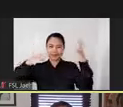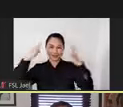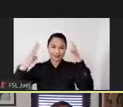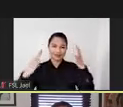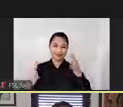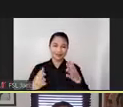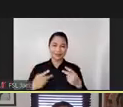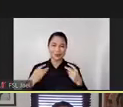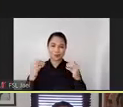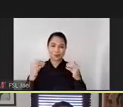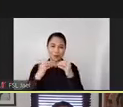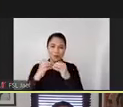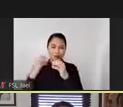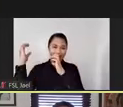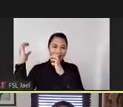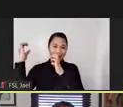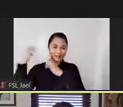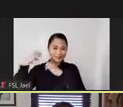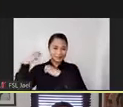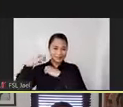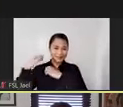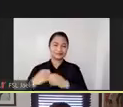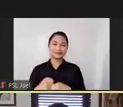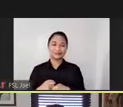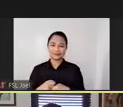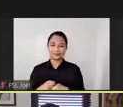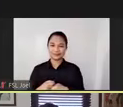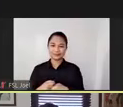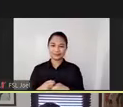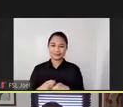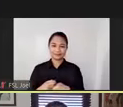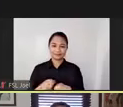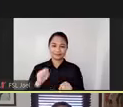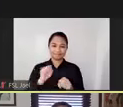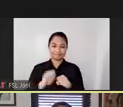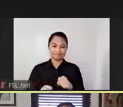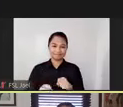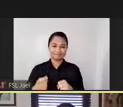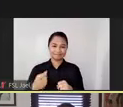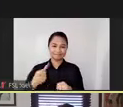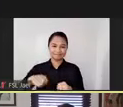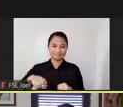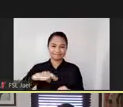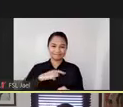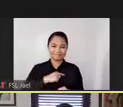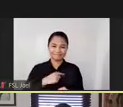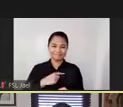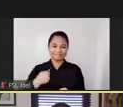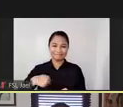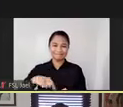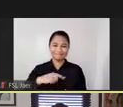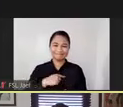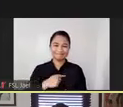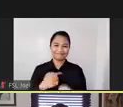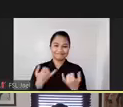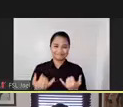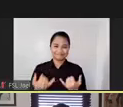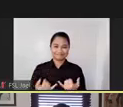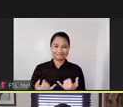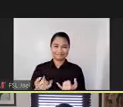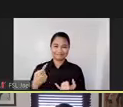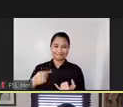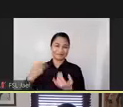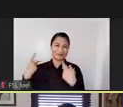here brings hope and it brings inspiration. The work that many are doing today